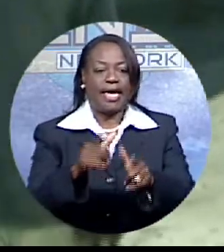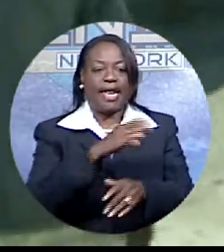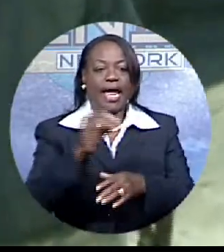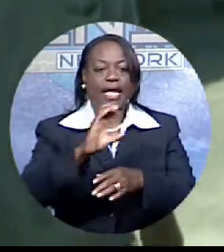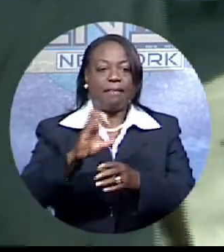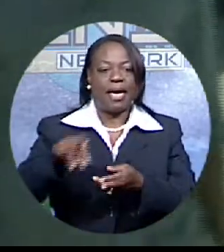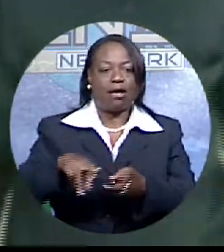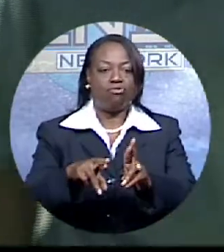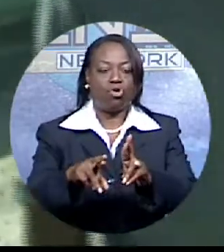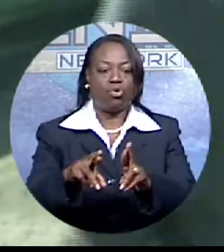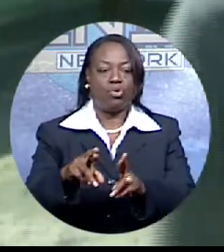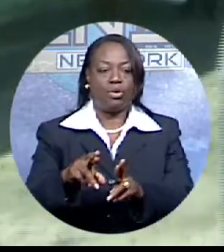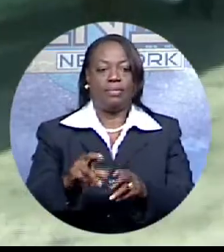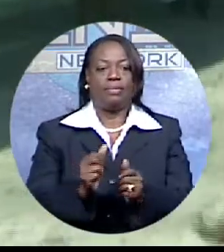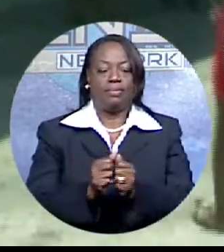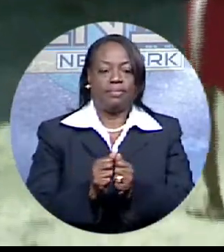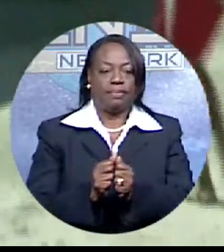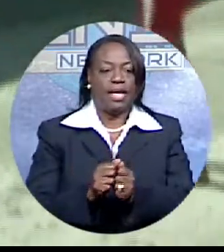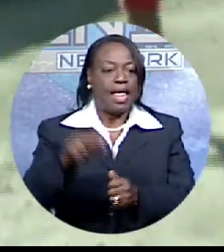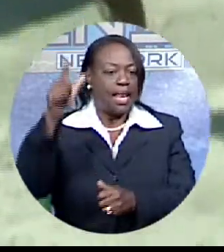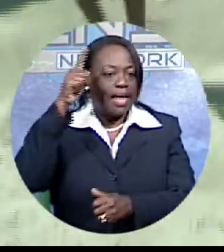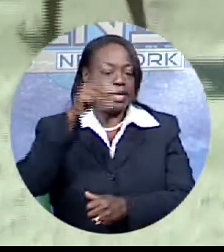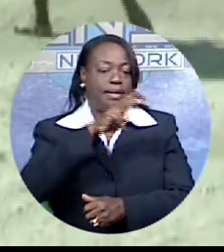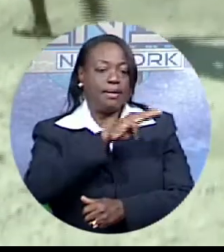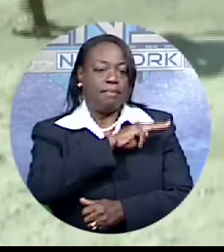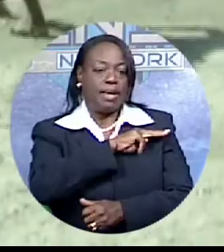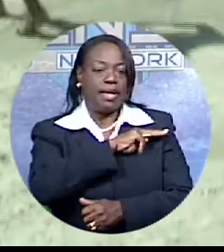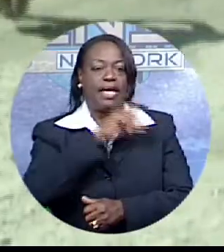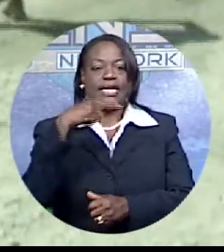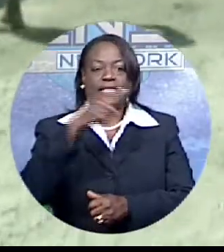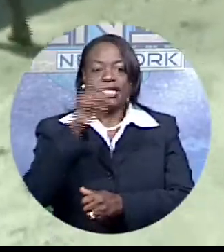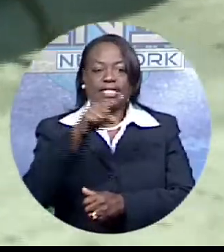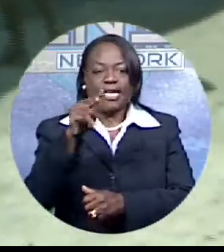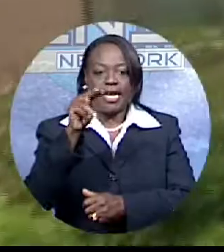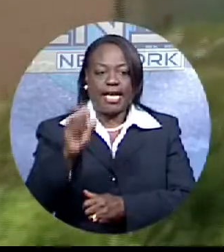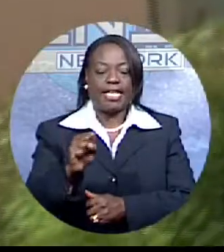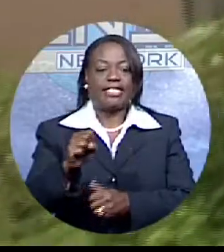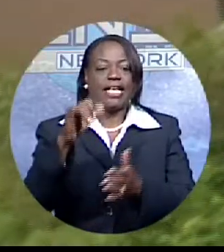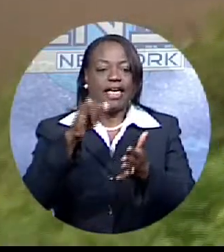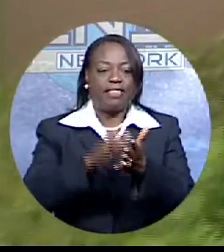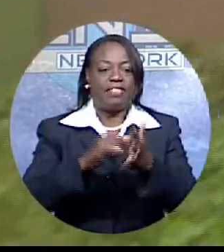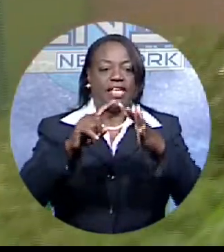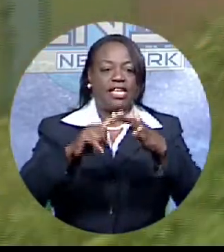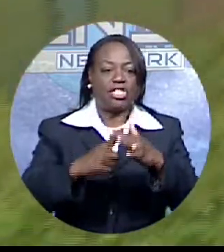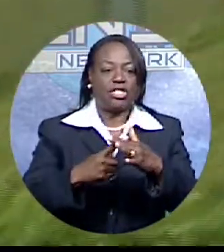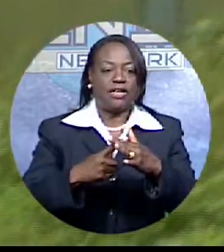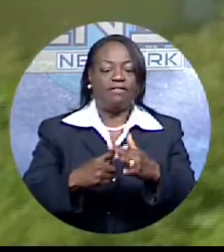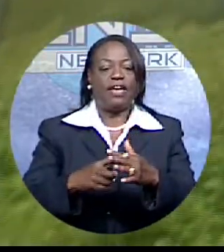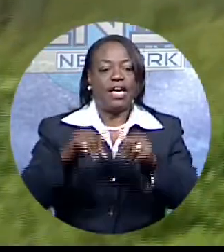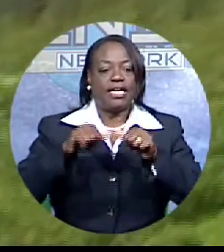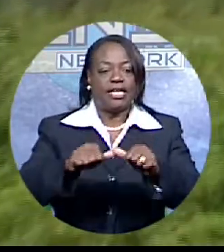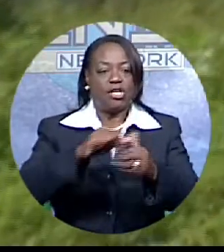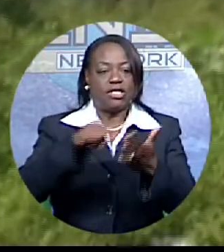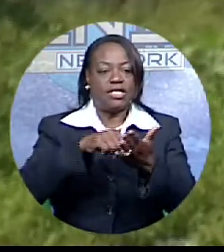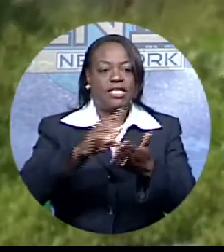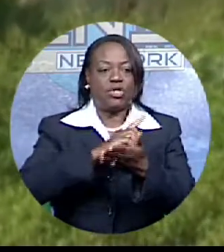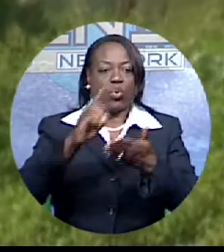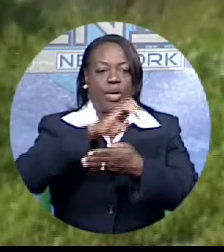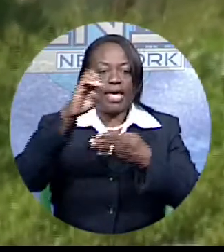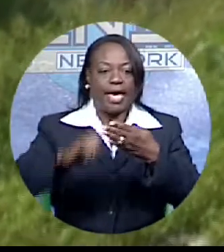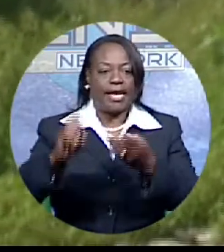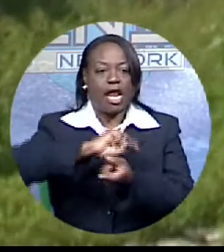the Department of Environmental Health Services, Leonard Miller, tells ZNS News that the initiatives continue this weekend and changes are evident in